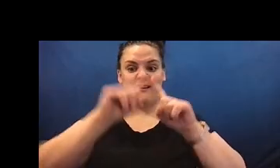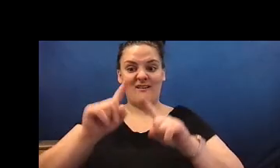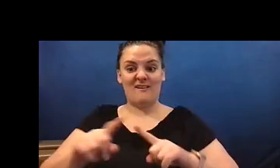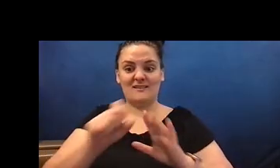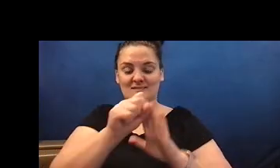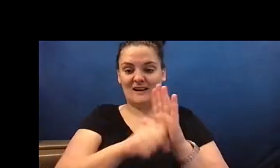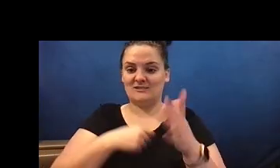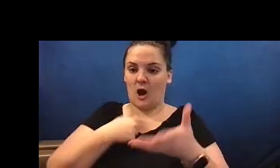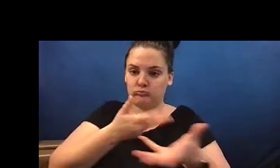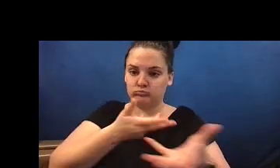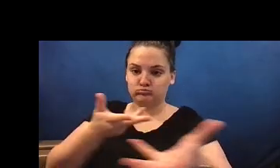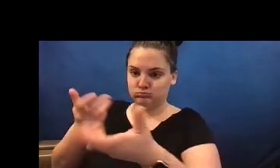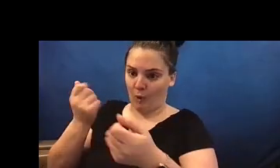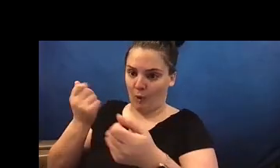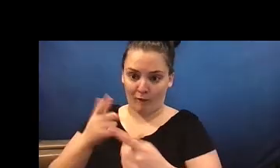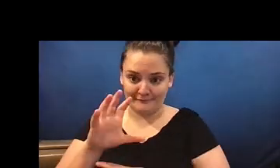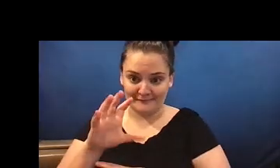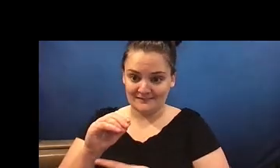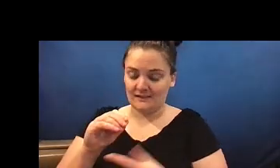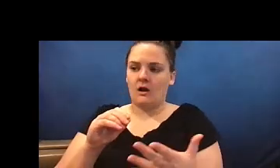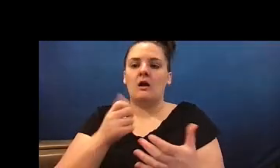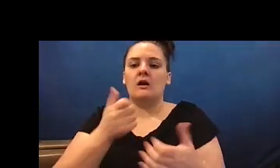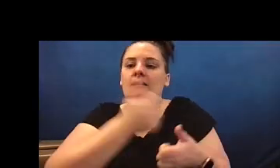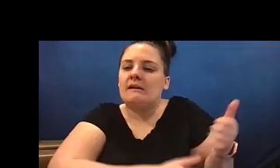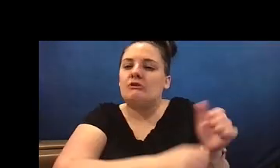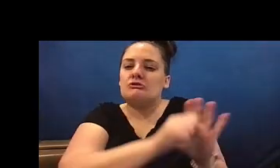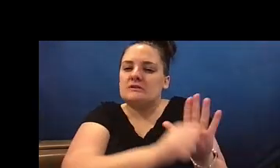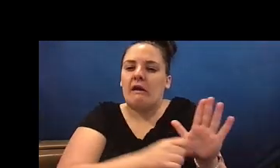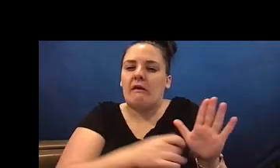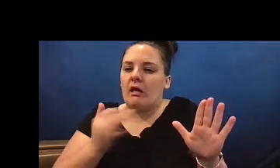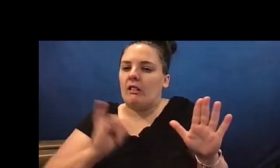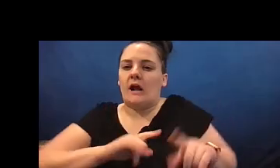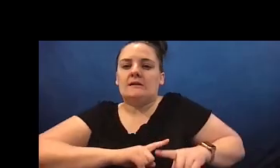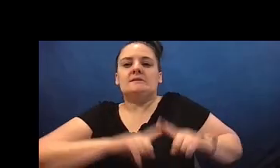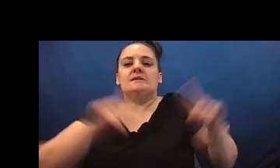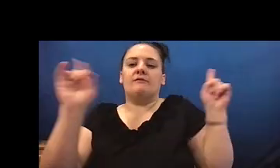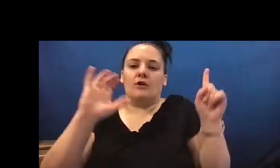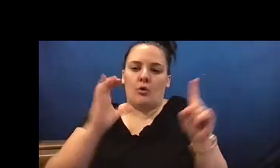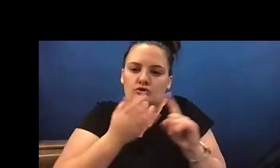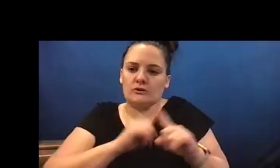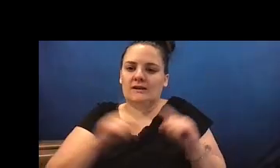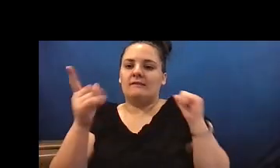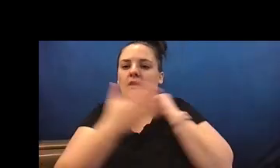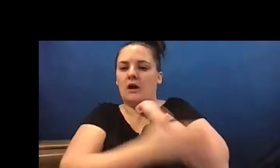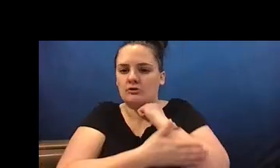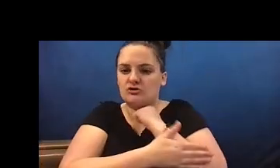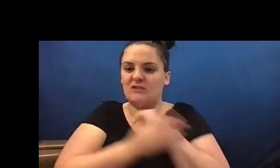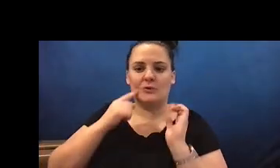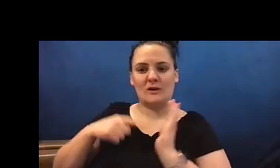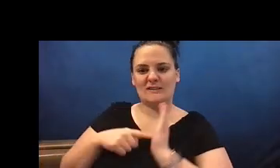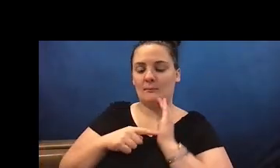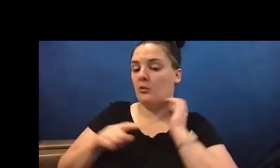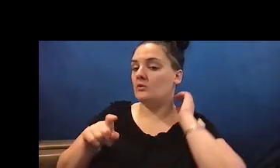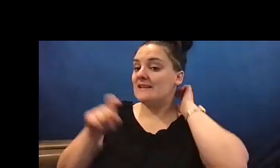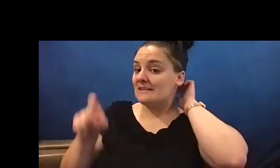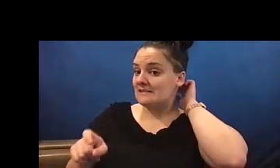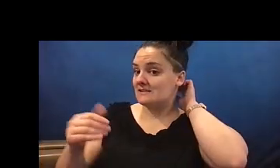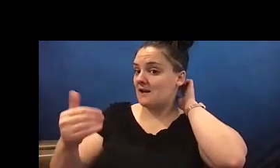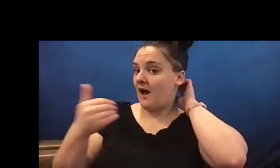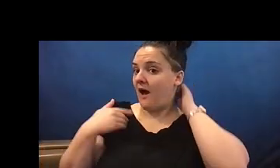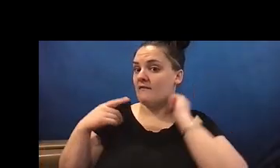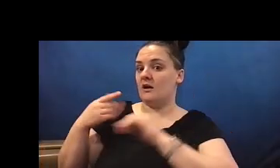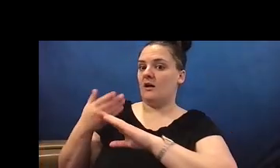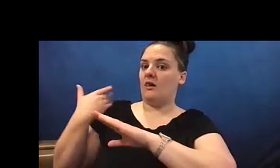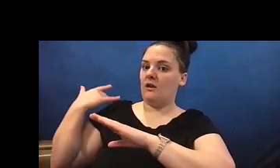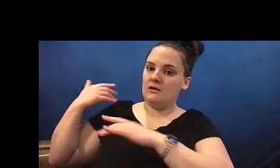go into a whole other country. So when you go down into New Mexico, you have this huge Loveless system that used to be owned by Cigna and then Blue Cross, and you